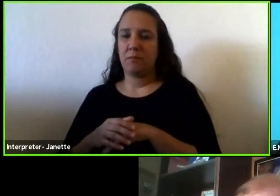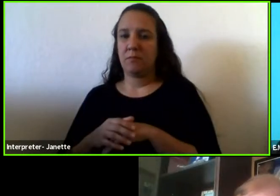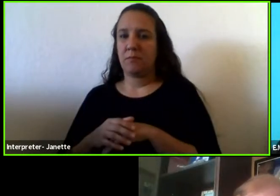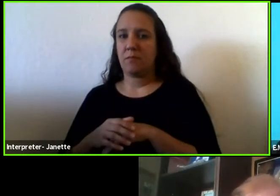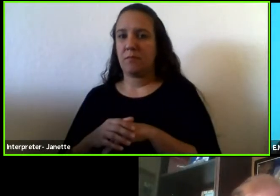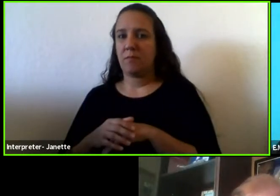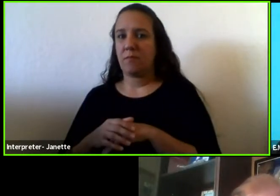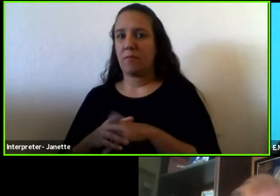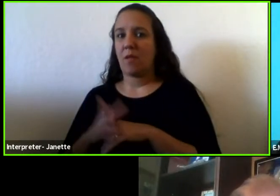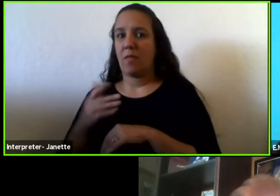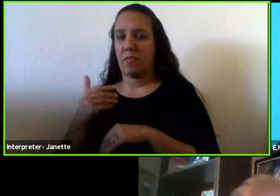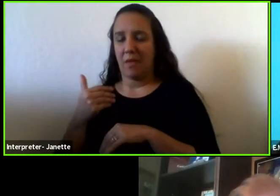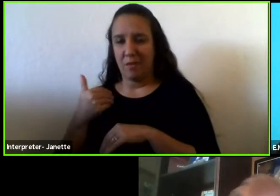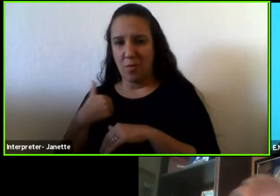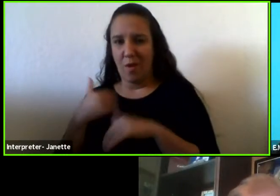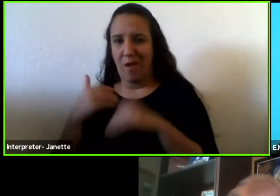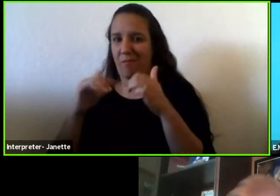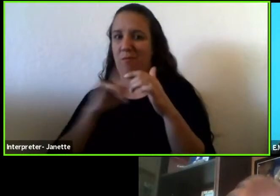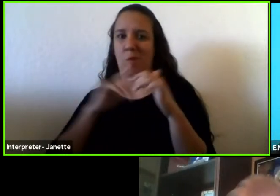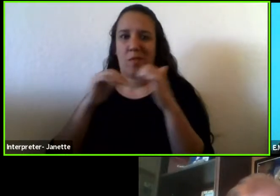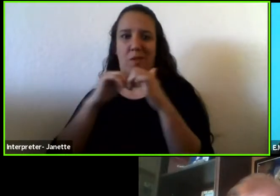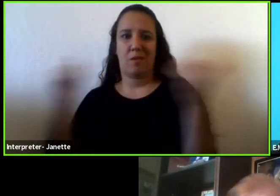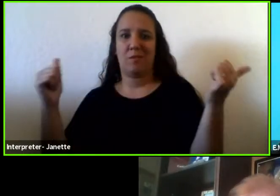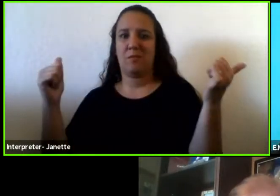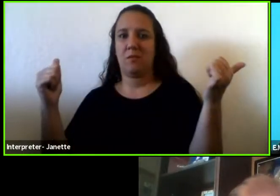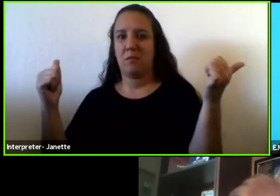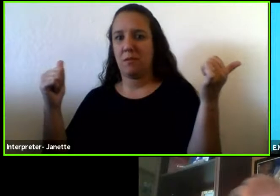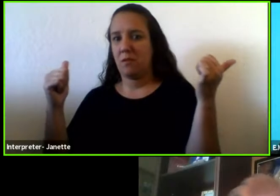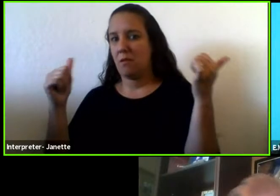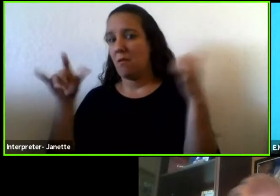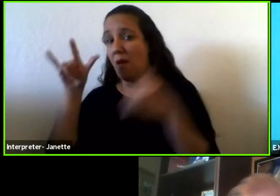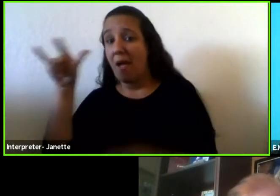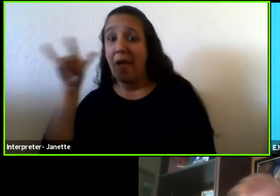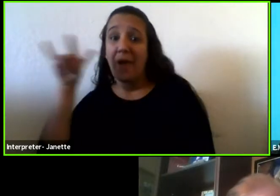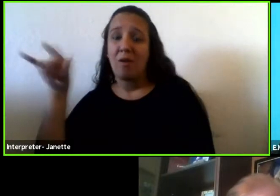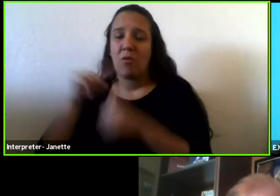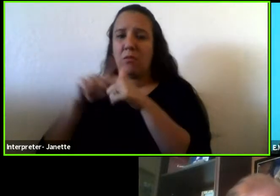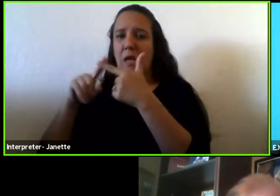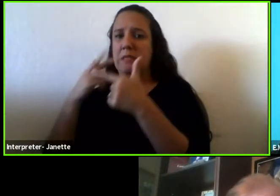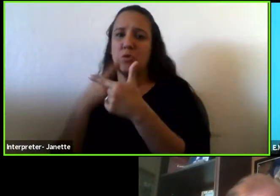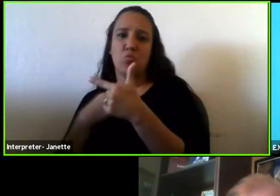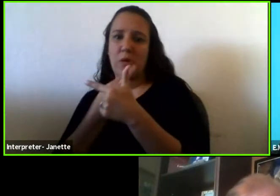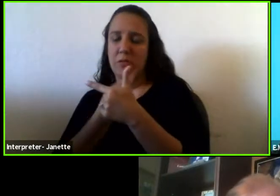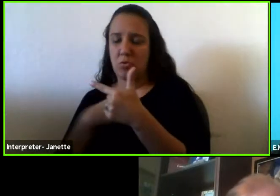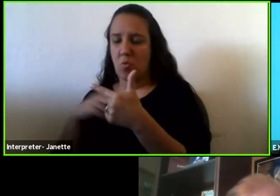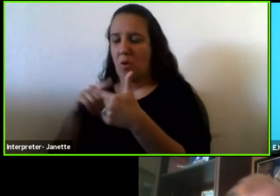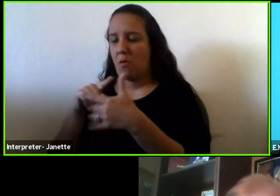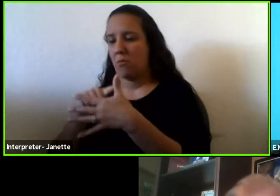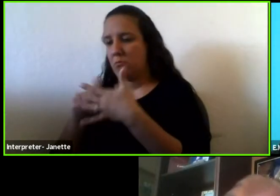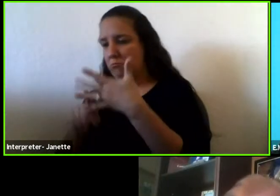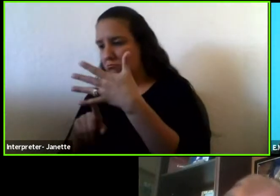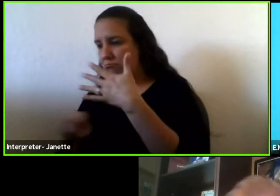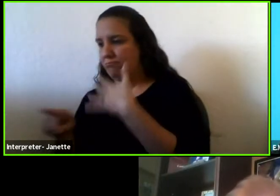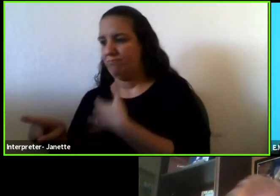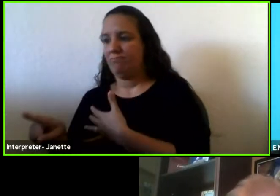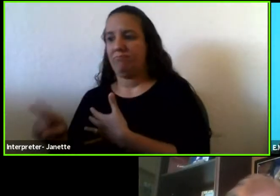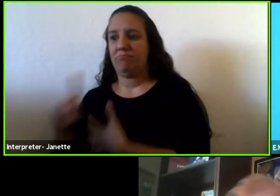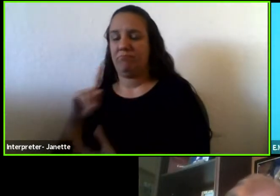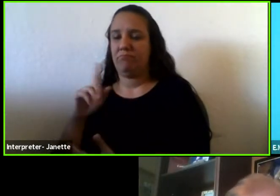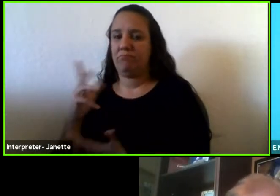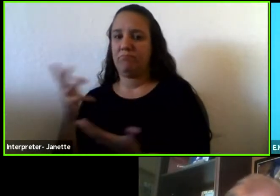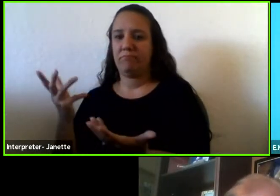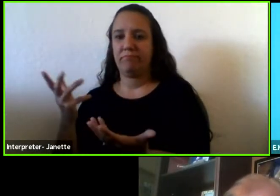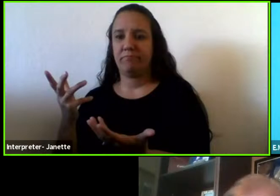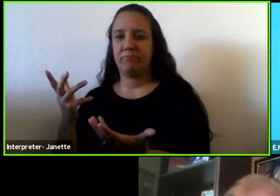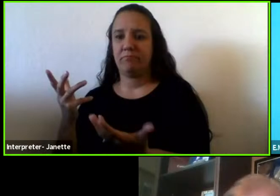divide of companies in lodging, airlines, you mentioned the restaurant space, and the broader